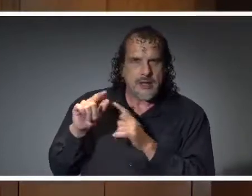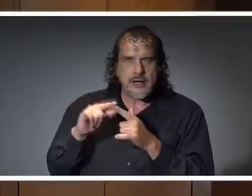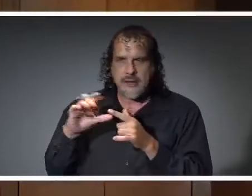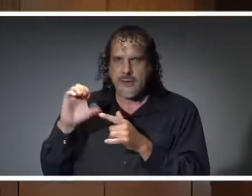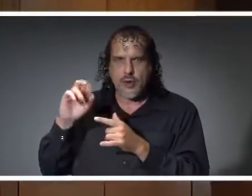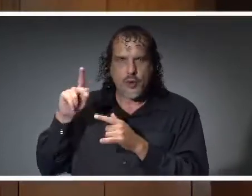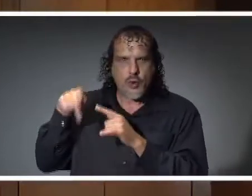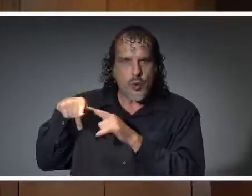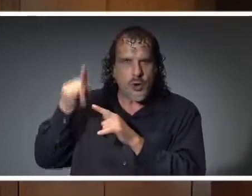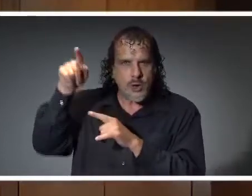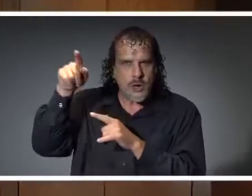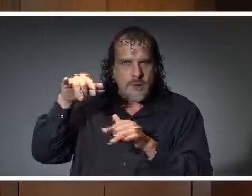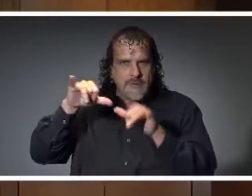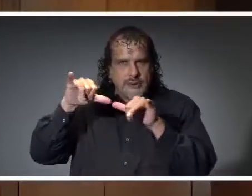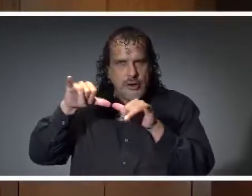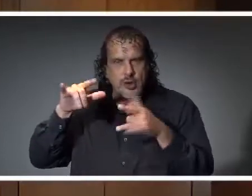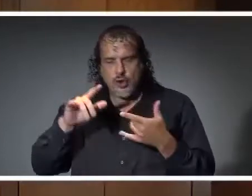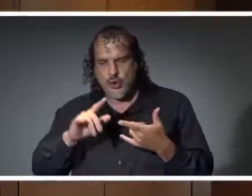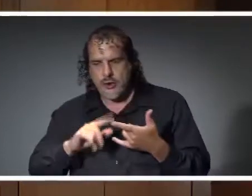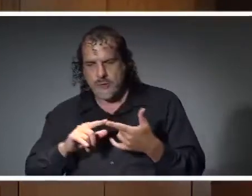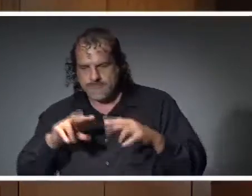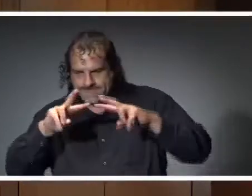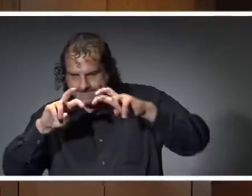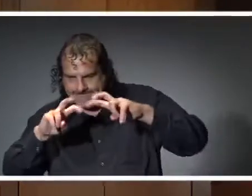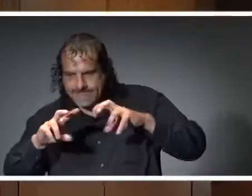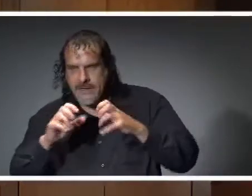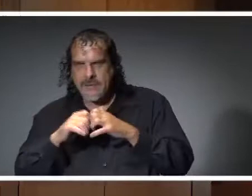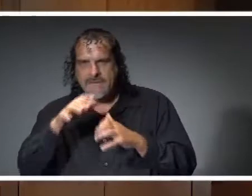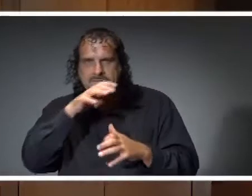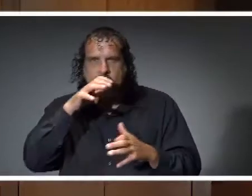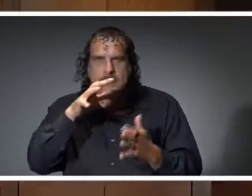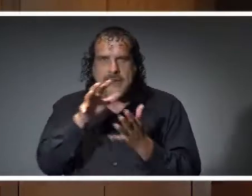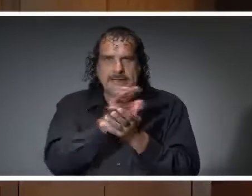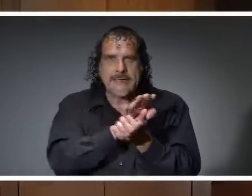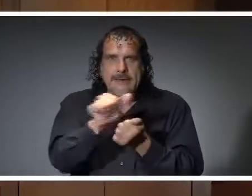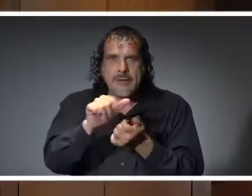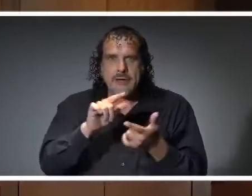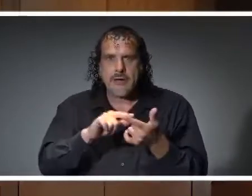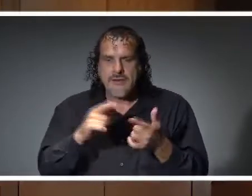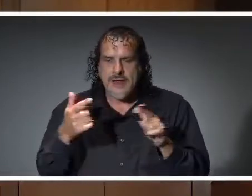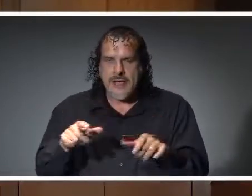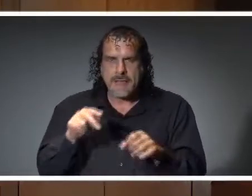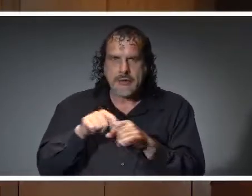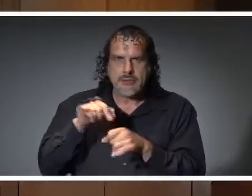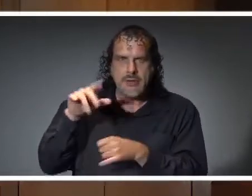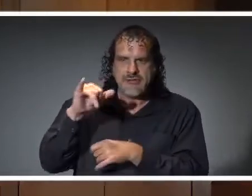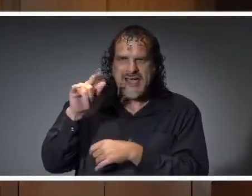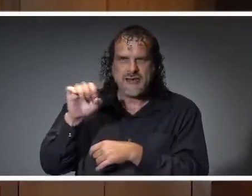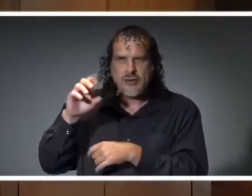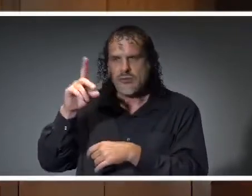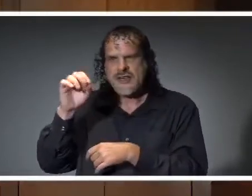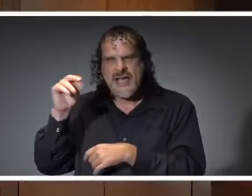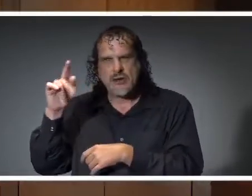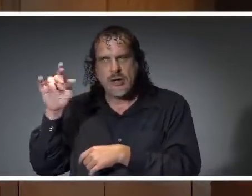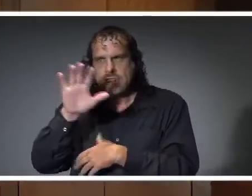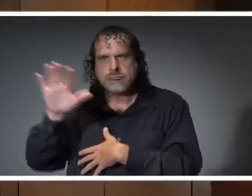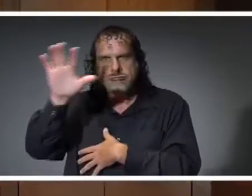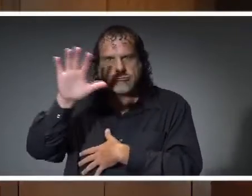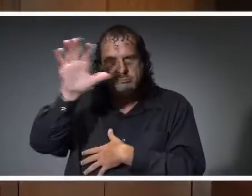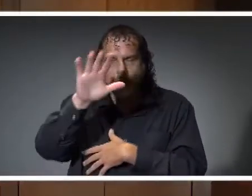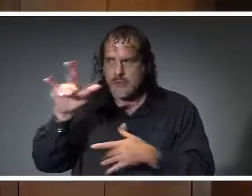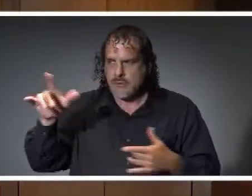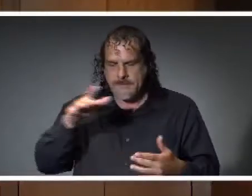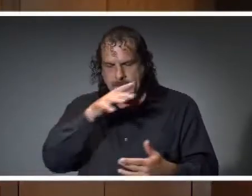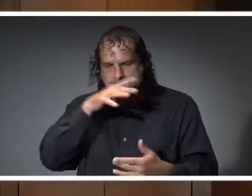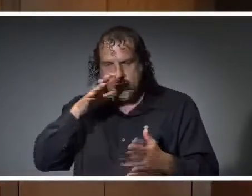Corps in assessing the agricultural damage in the lower Mississippi Delta. And so at this time, I'm going to ask Commissioner